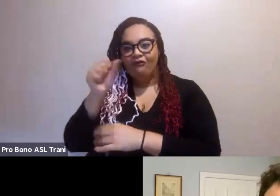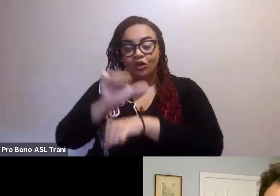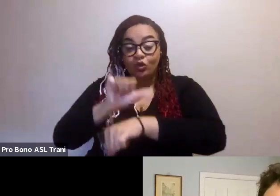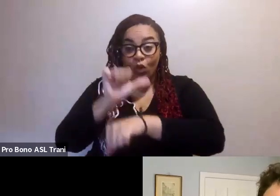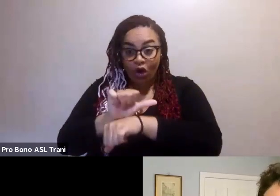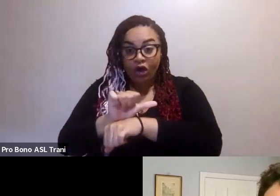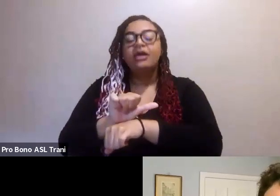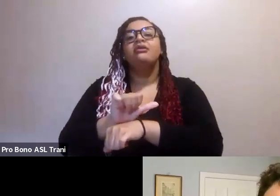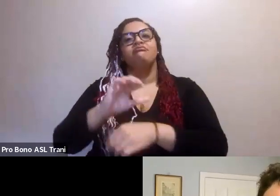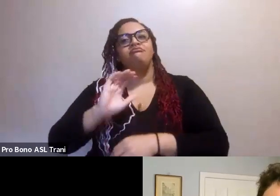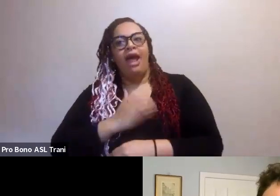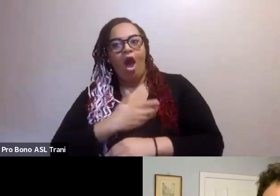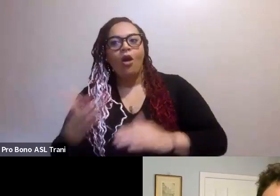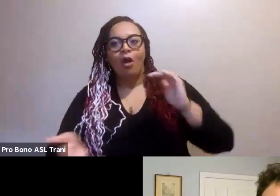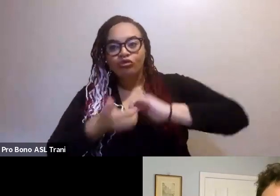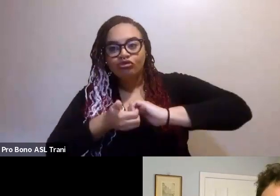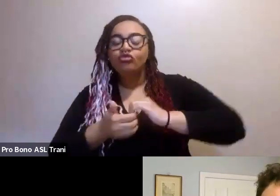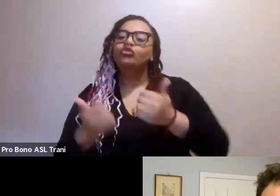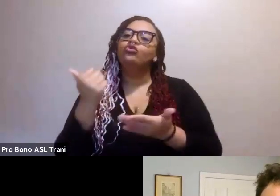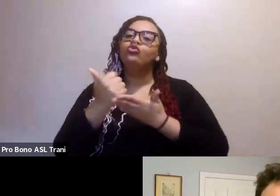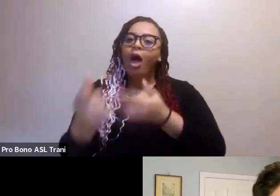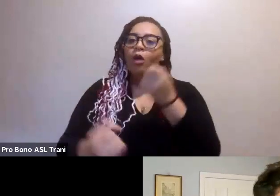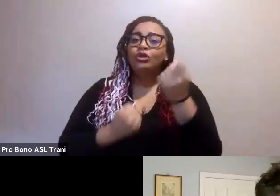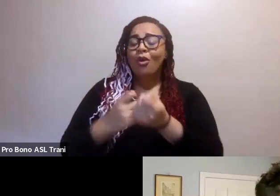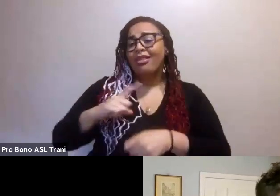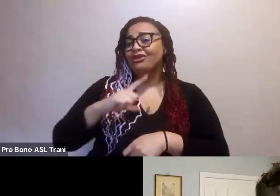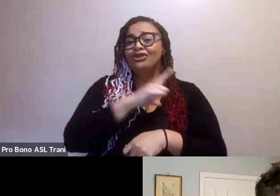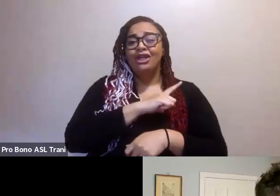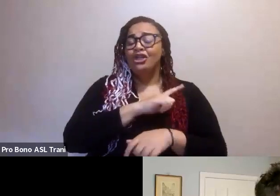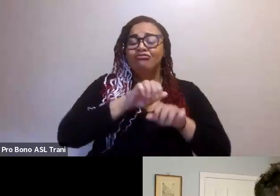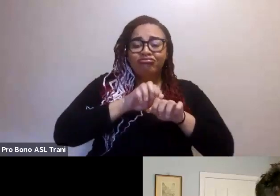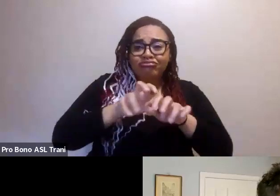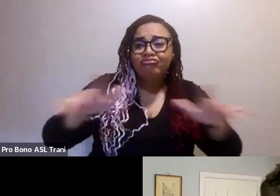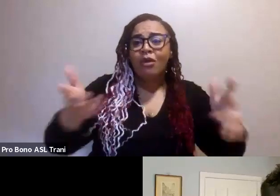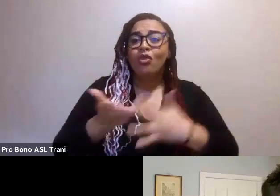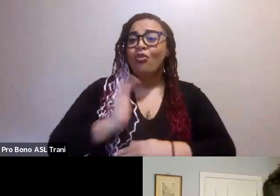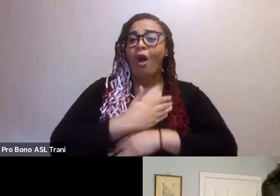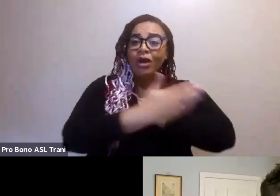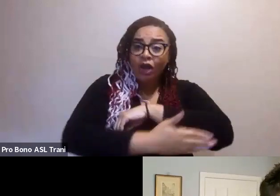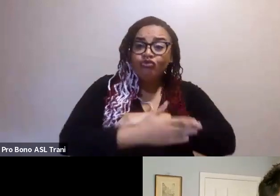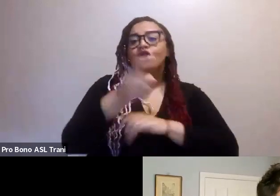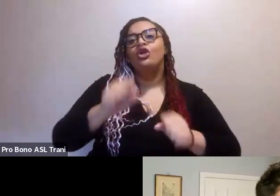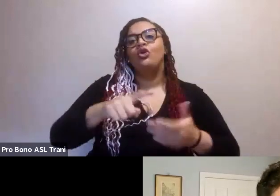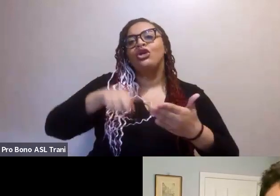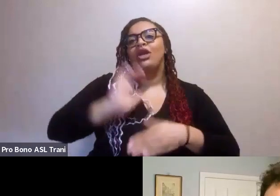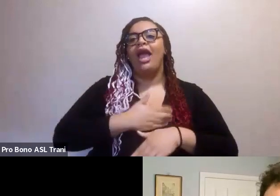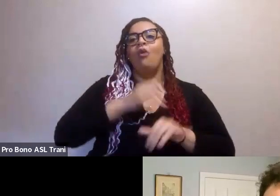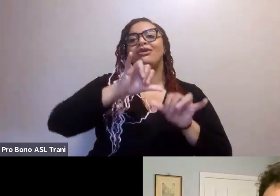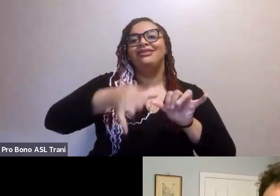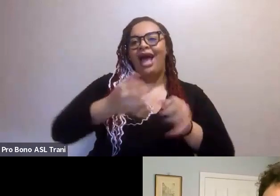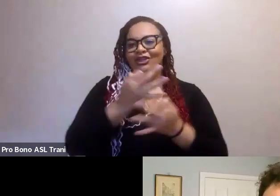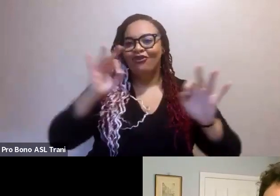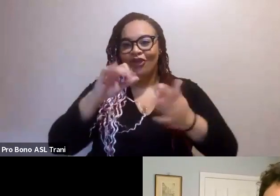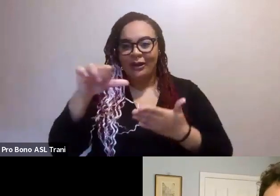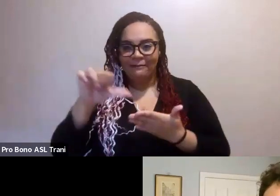from Dove to help support legislation like this all over the country, you can check our Size Freedom page on NAAFA.org.